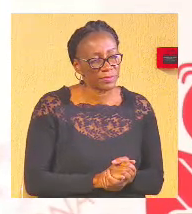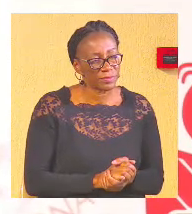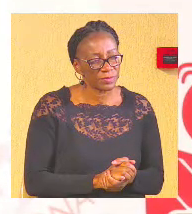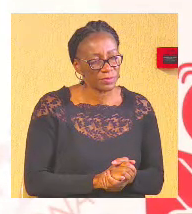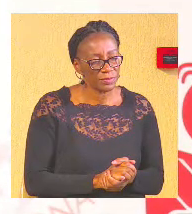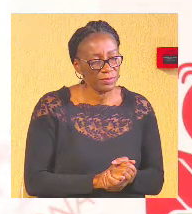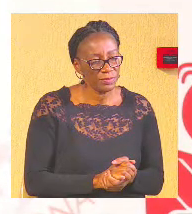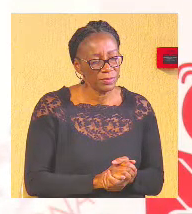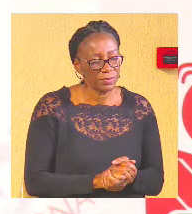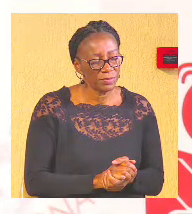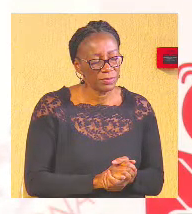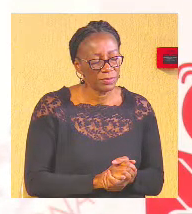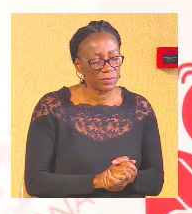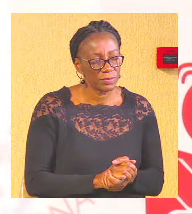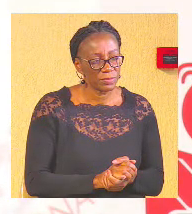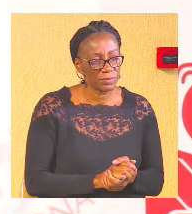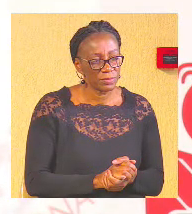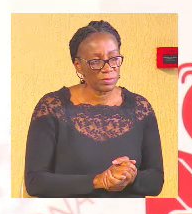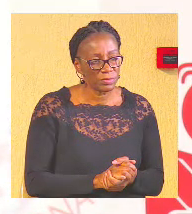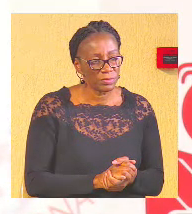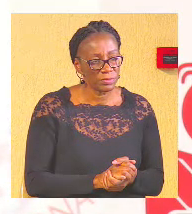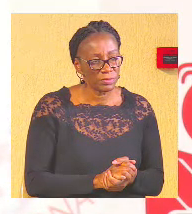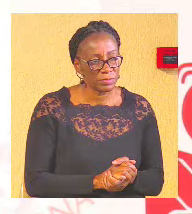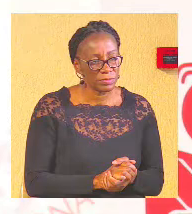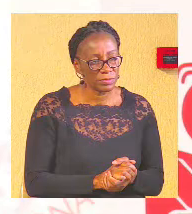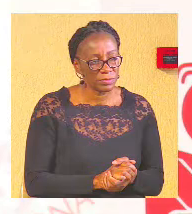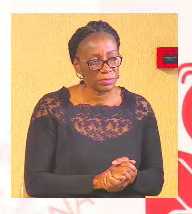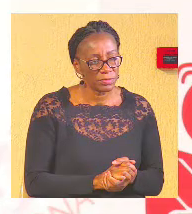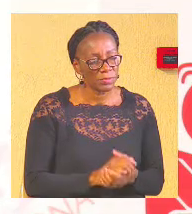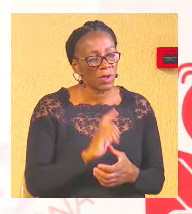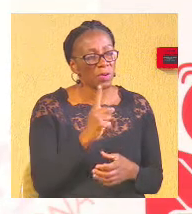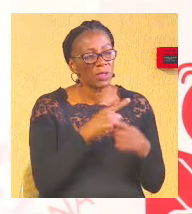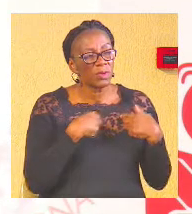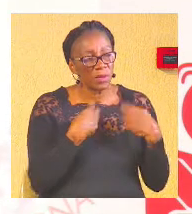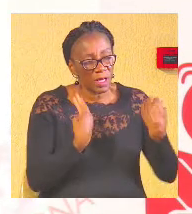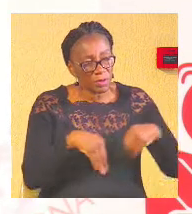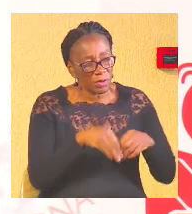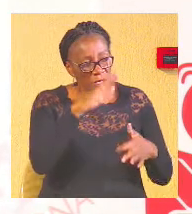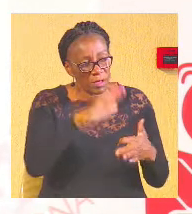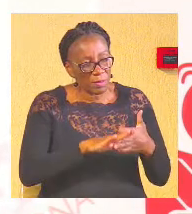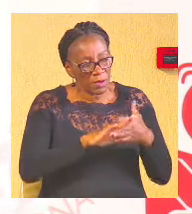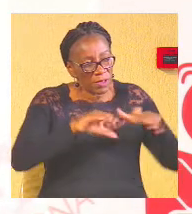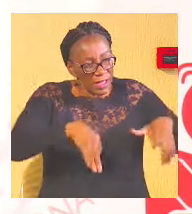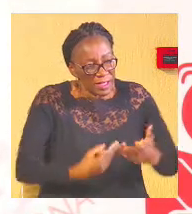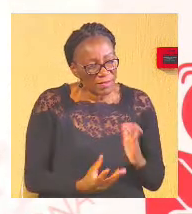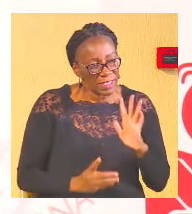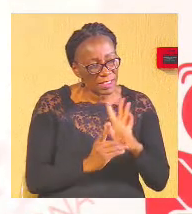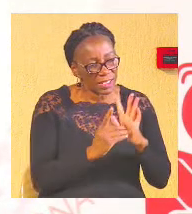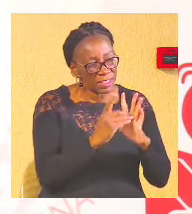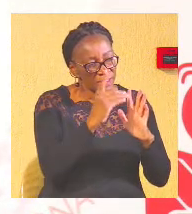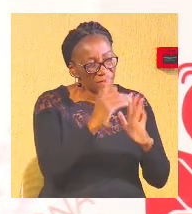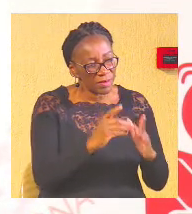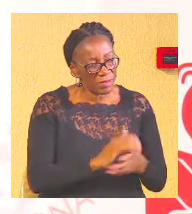as Hep E. What we have been working in terms of any infrastructure development is to work with our regional